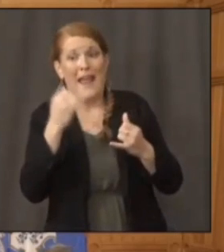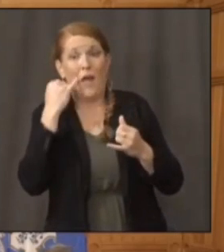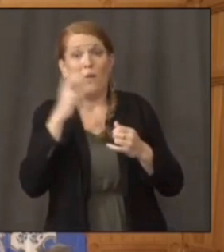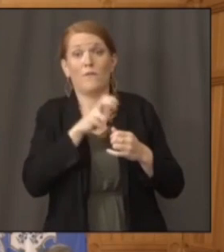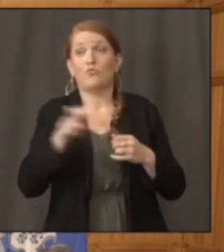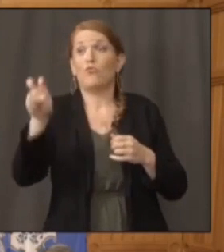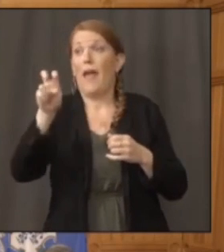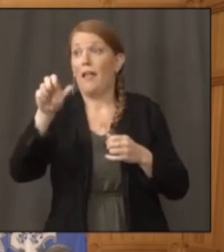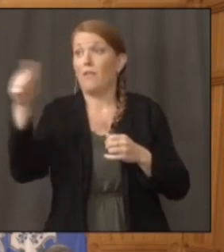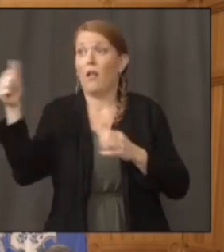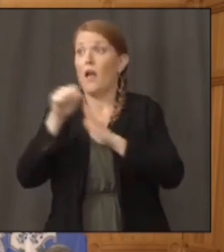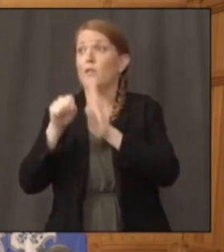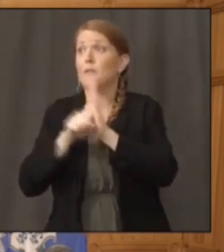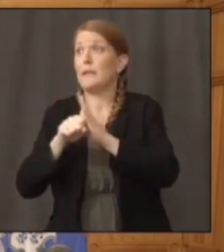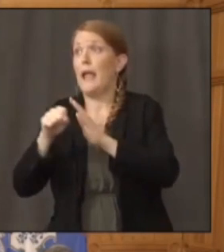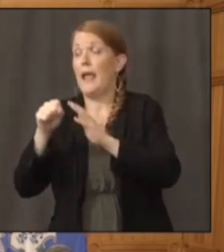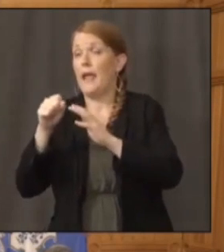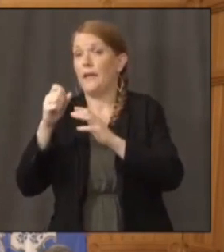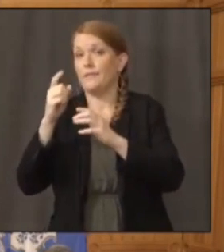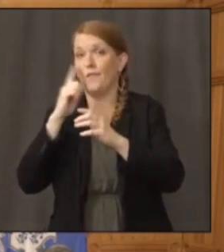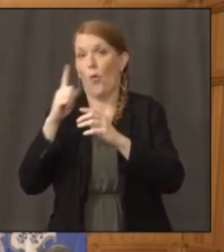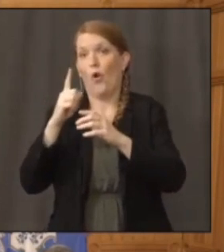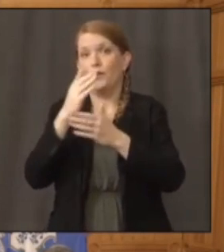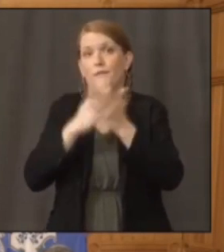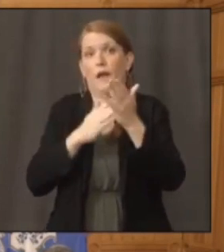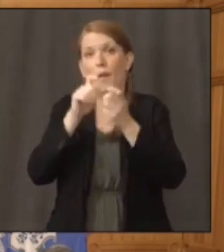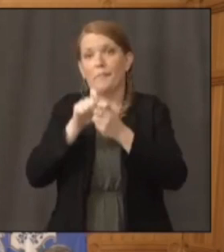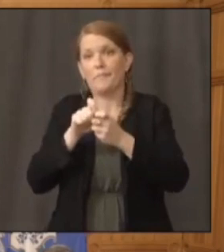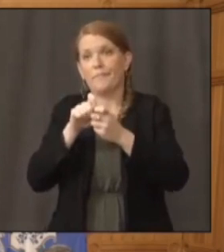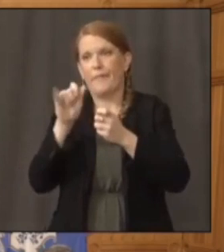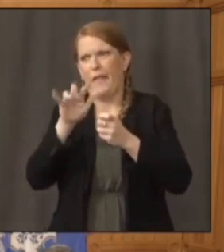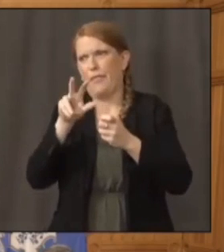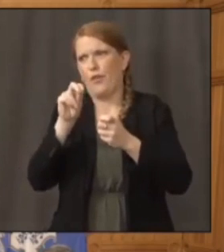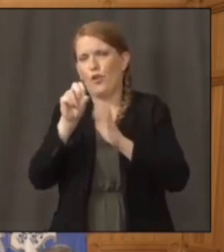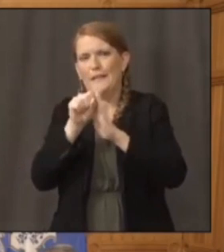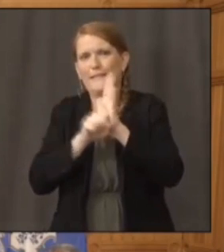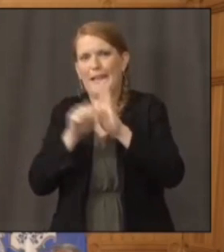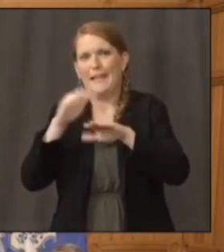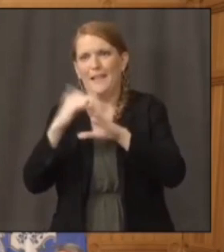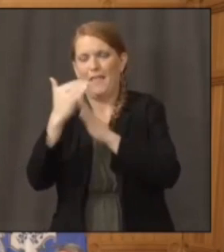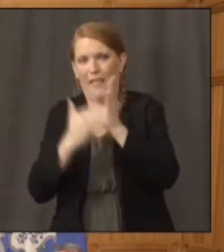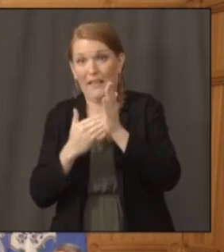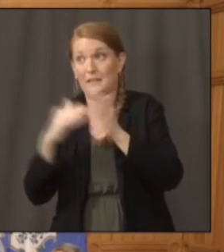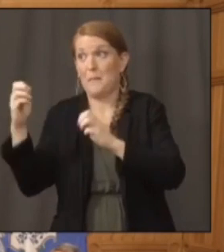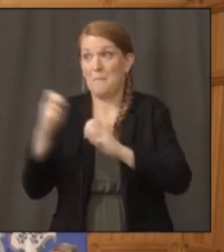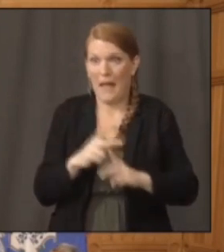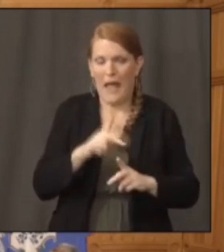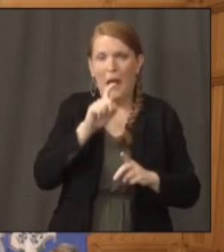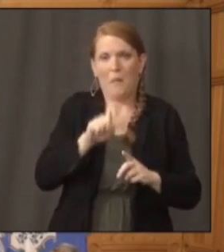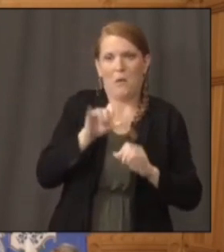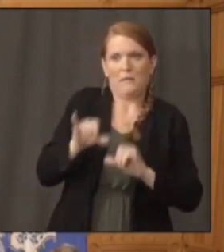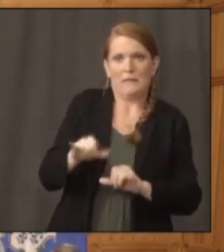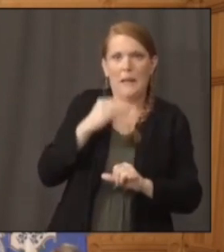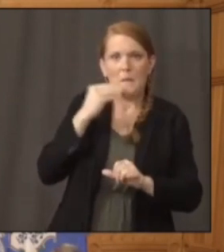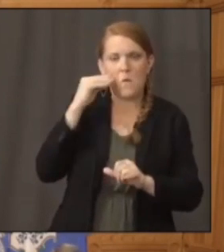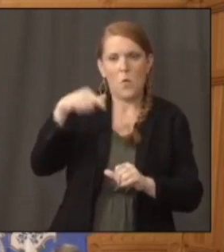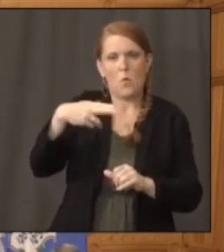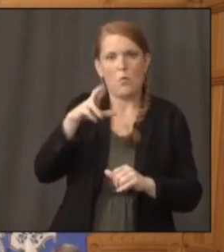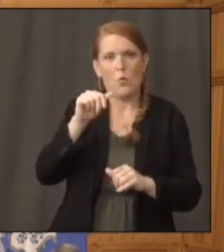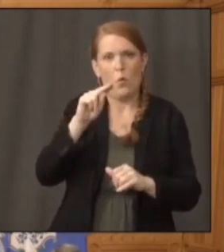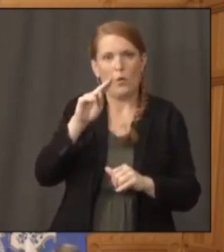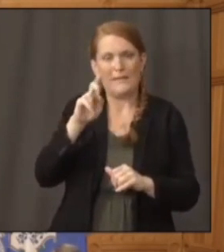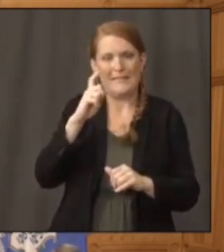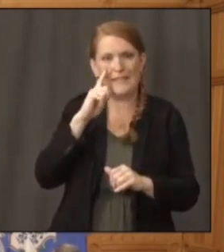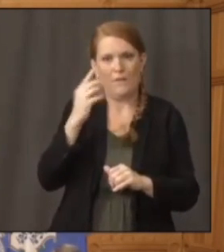30 states. Yesterday at the airport authority was asking for maybe in lieu of that a negative test. If you had a negative